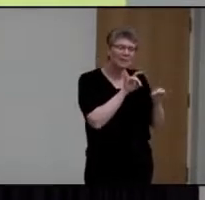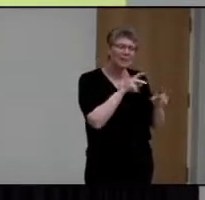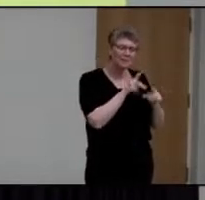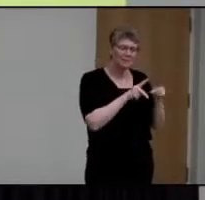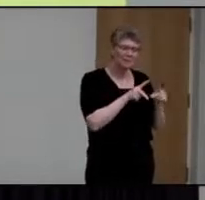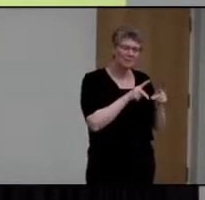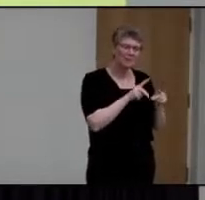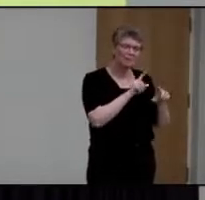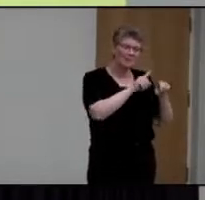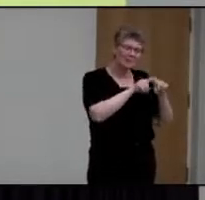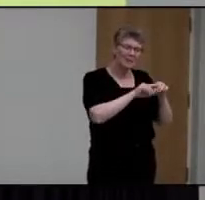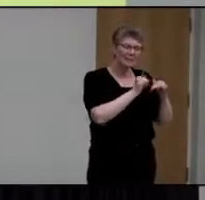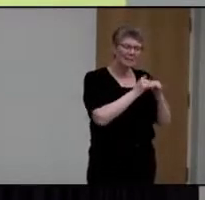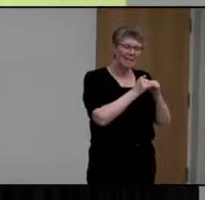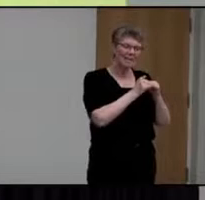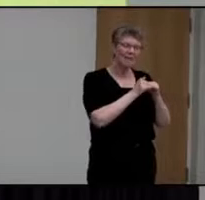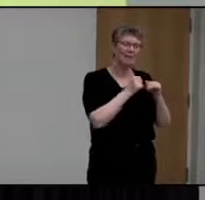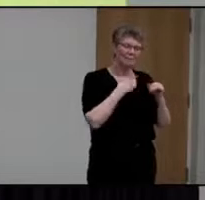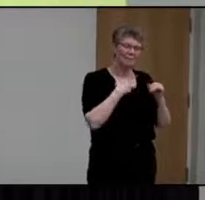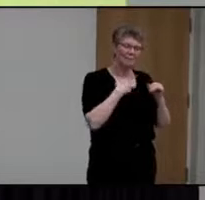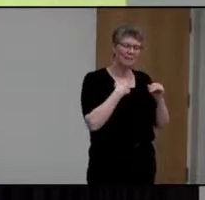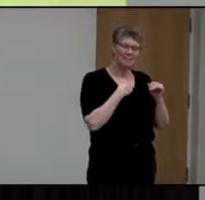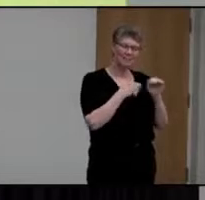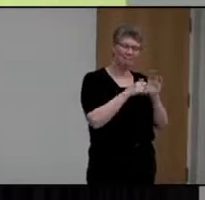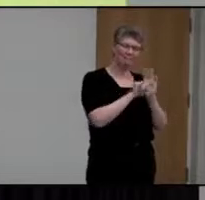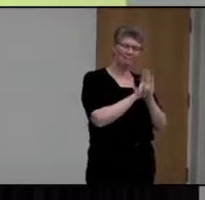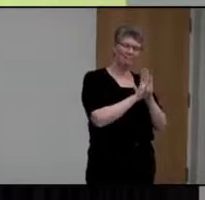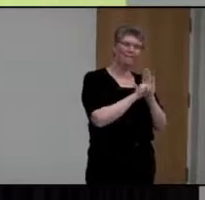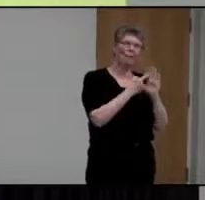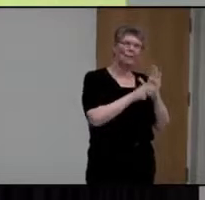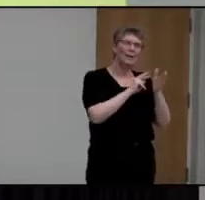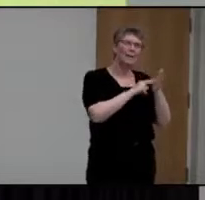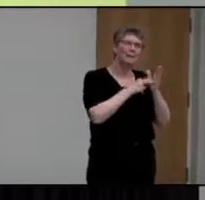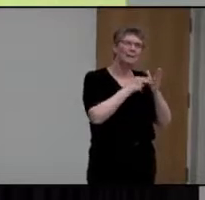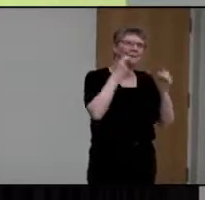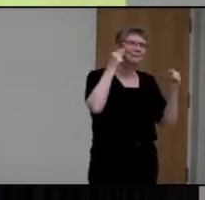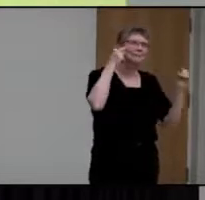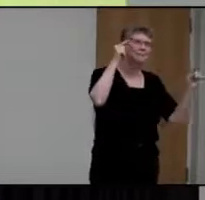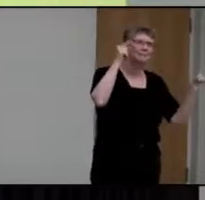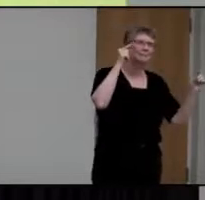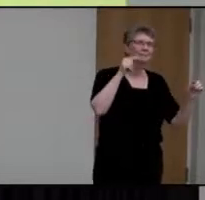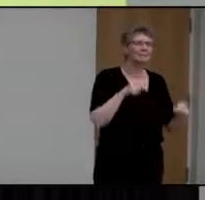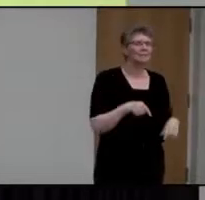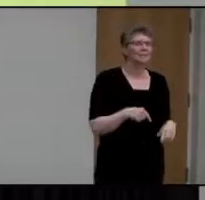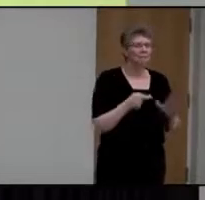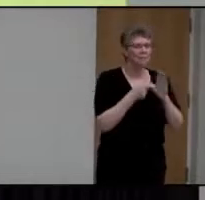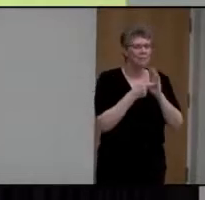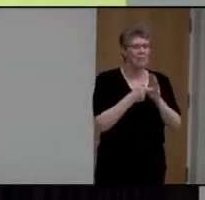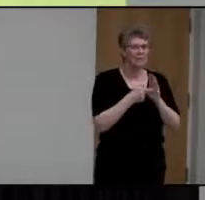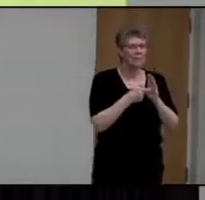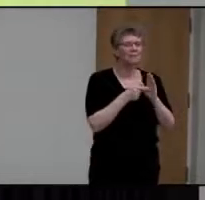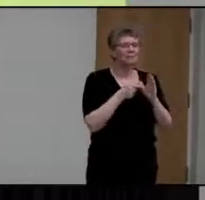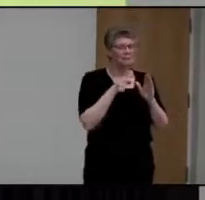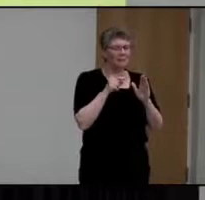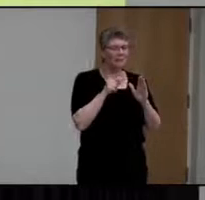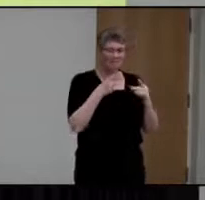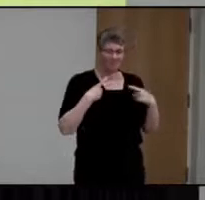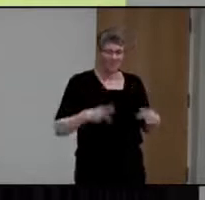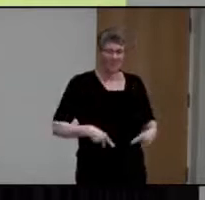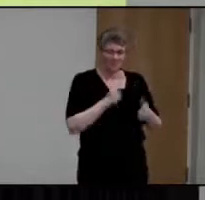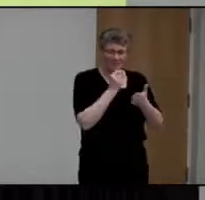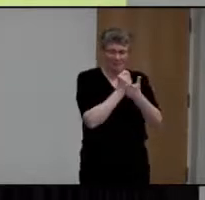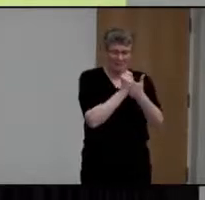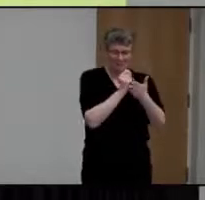occupational therapy, and the question is, who is going to be a good occupational therapist? Obviously, grades matter, and grades are